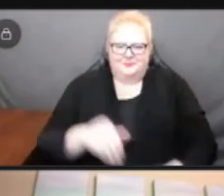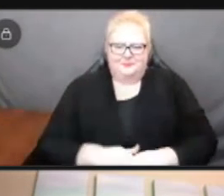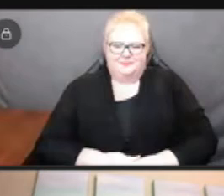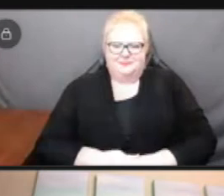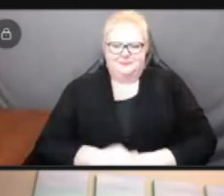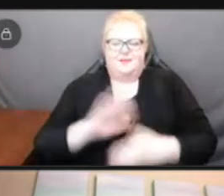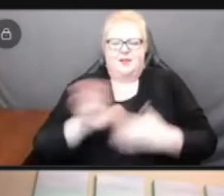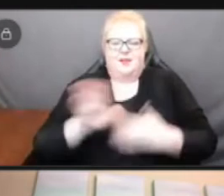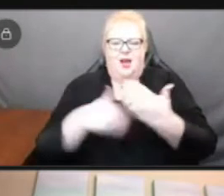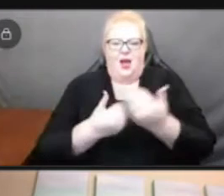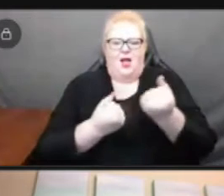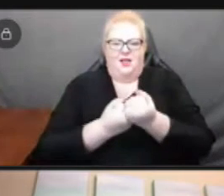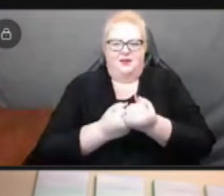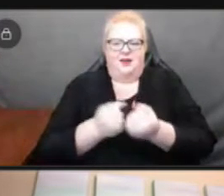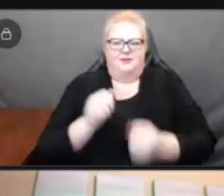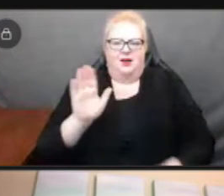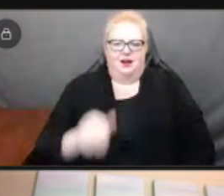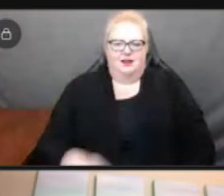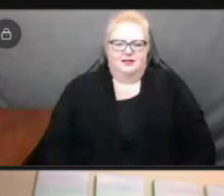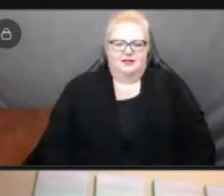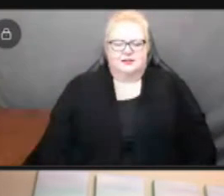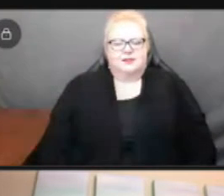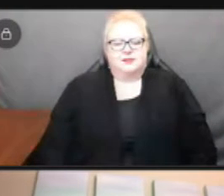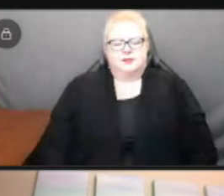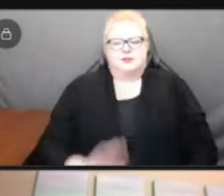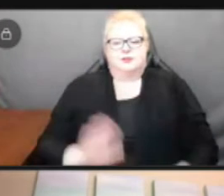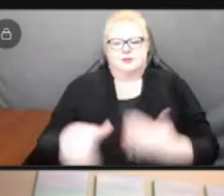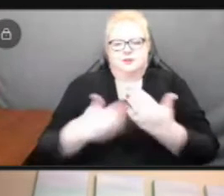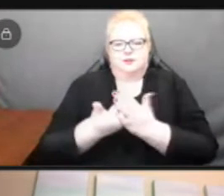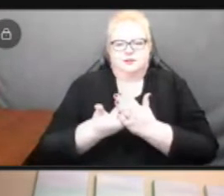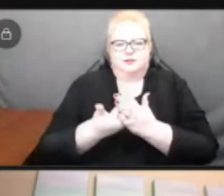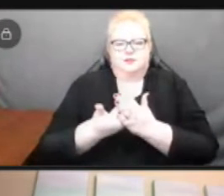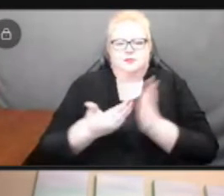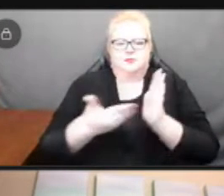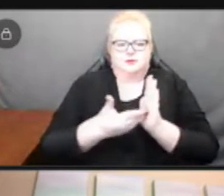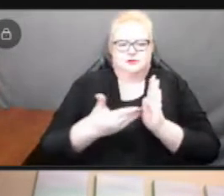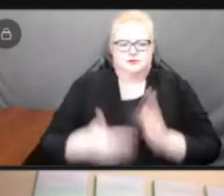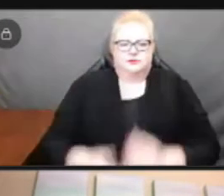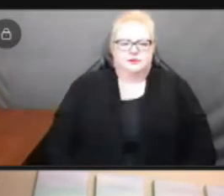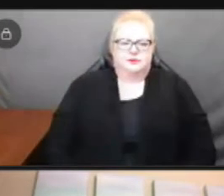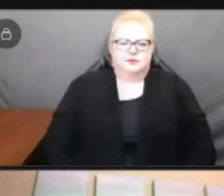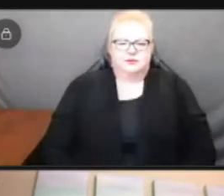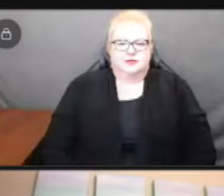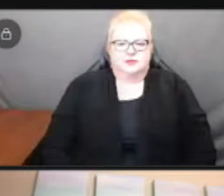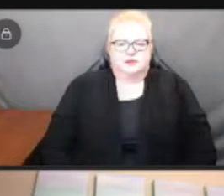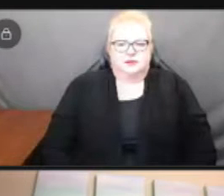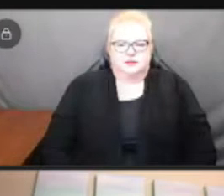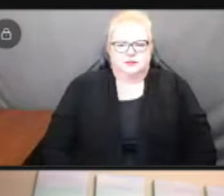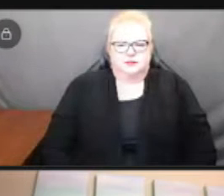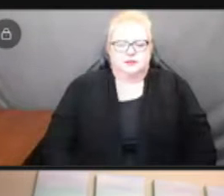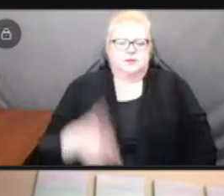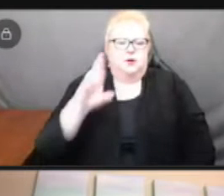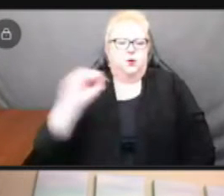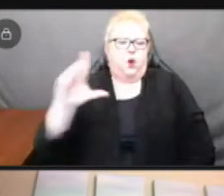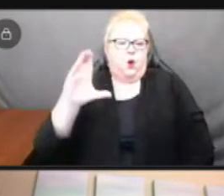All those in favor, please say aye. Aye. All those opposed, please say nay. Nay. Roll call.